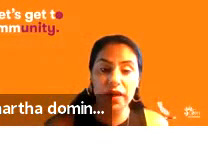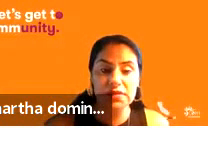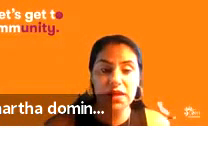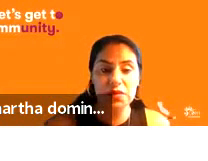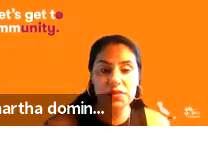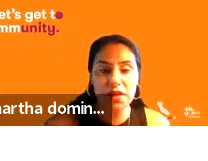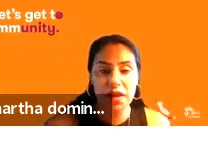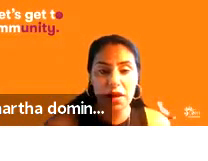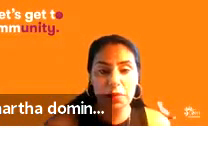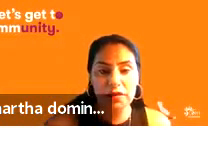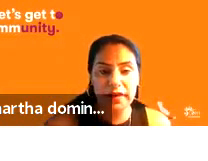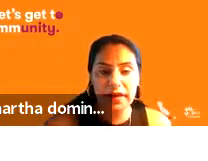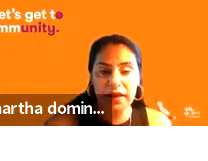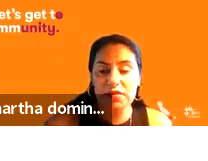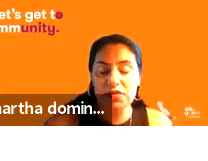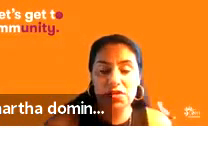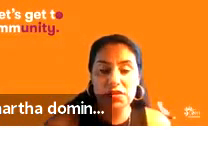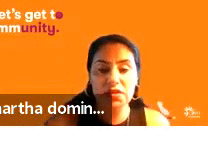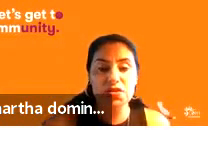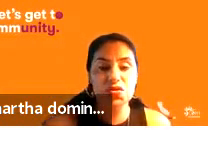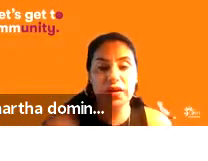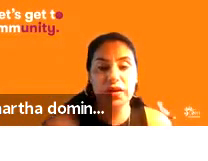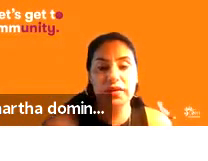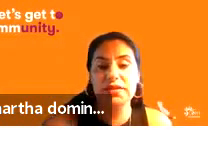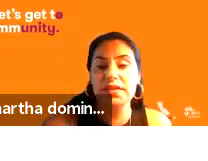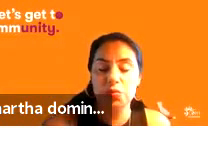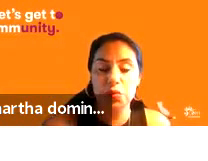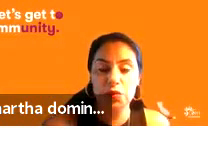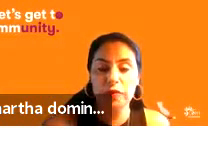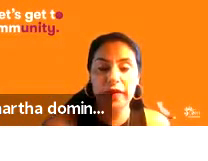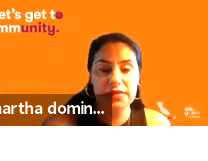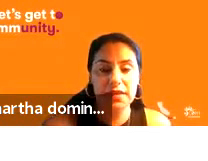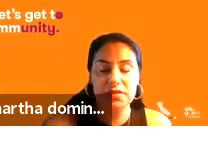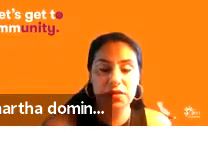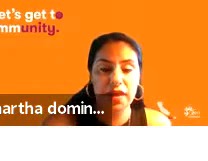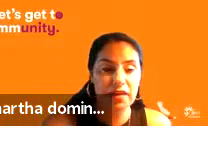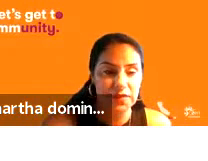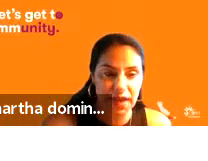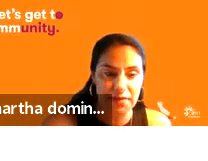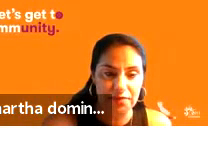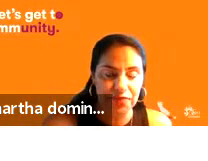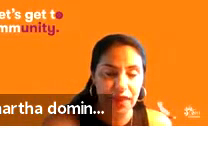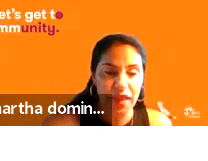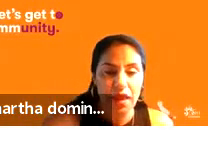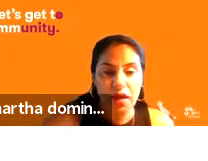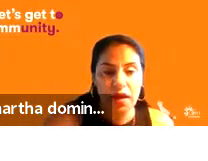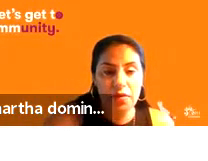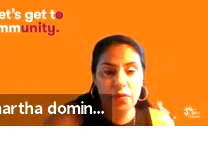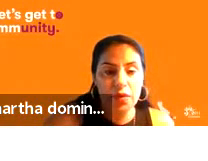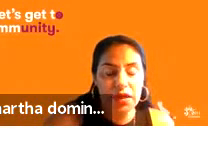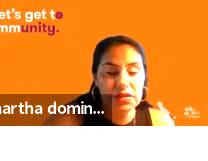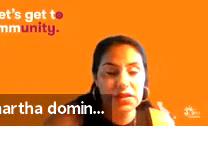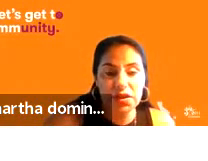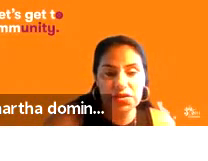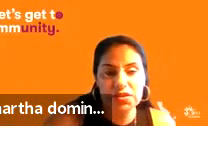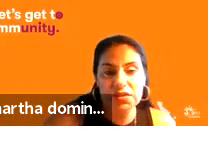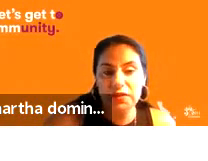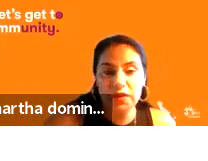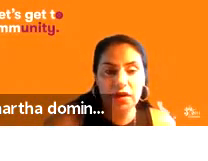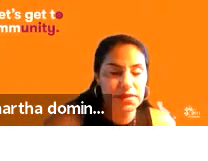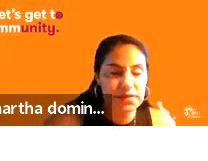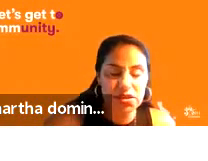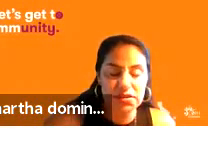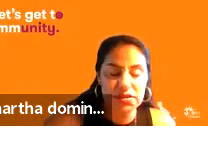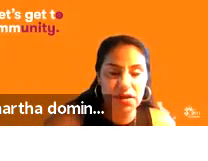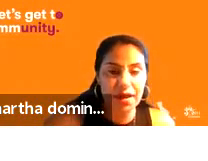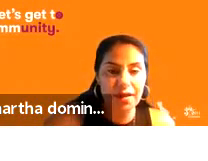clinical trials that was part of it, and also just underscoring the testing and approval of vaccines through the FDA. We're going to continue to